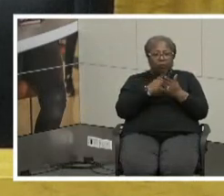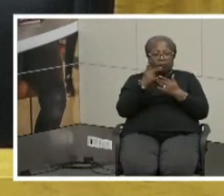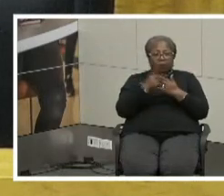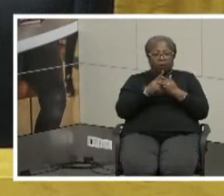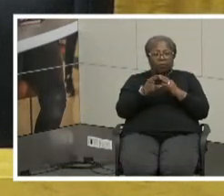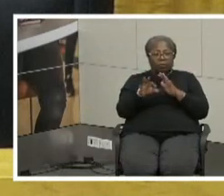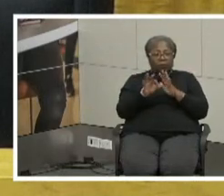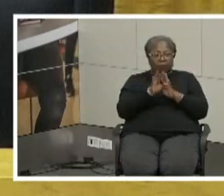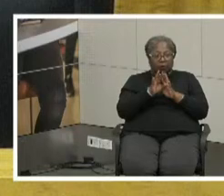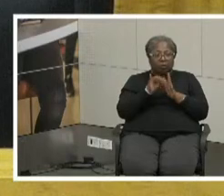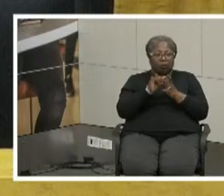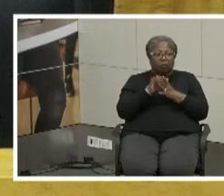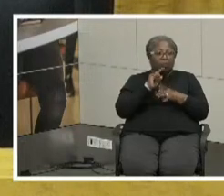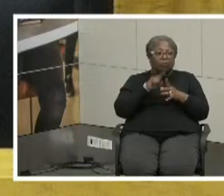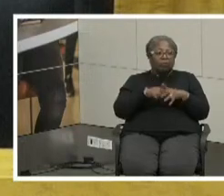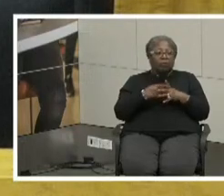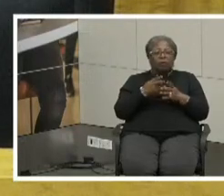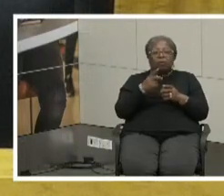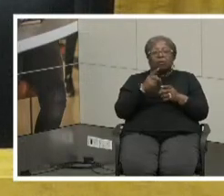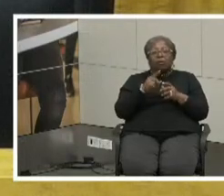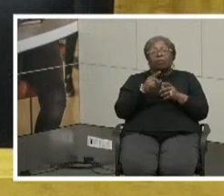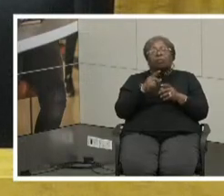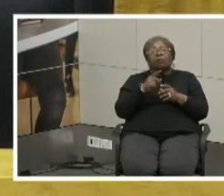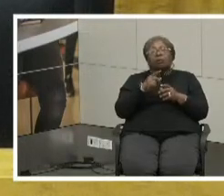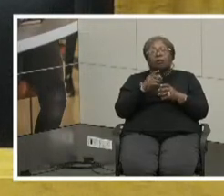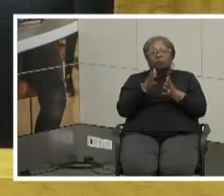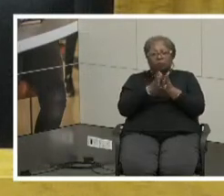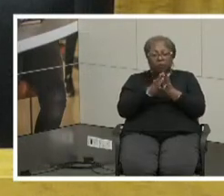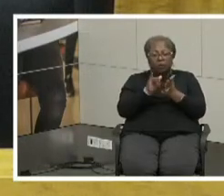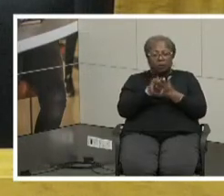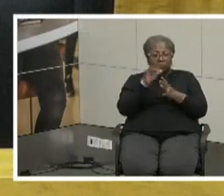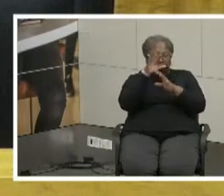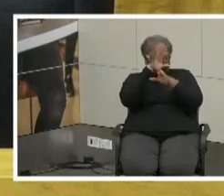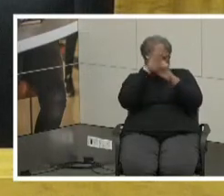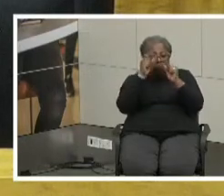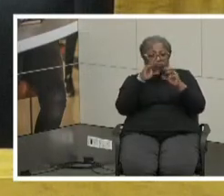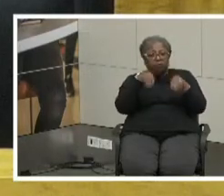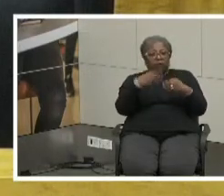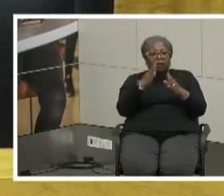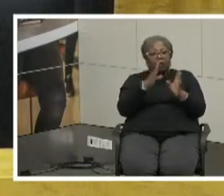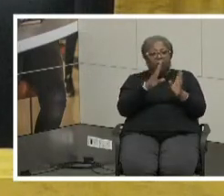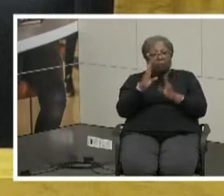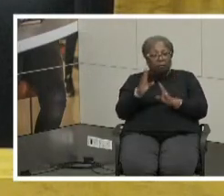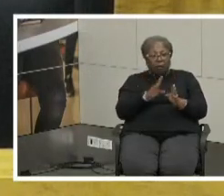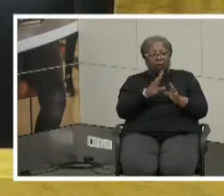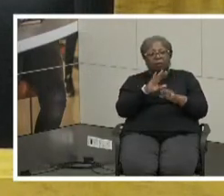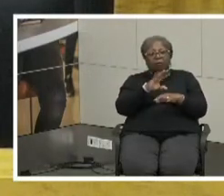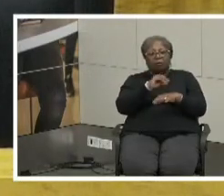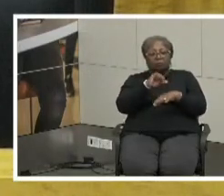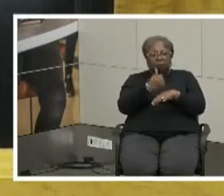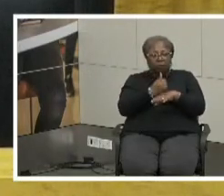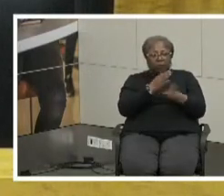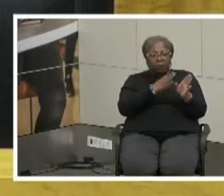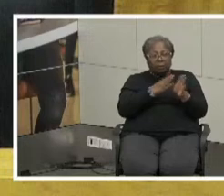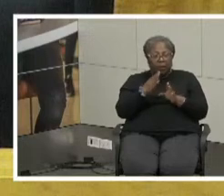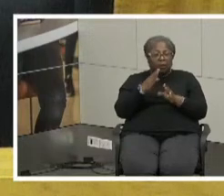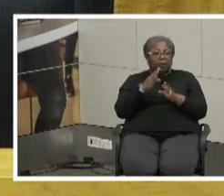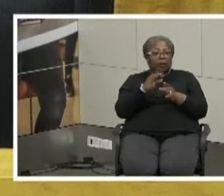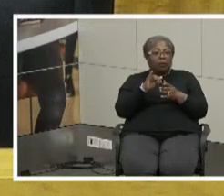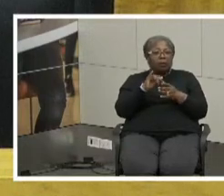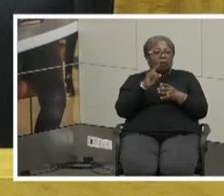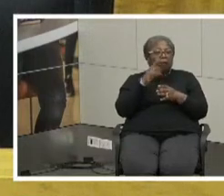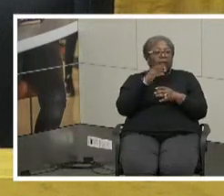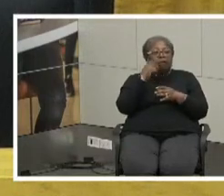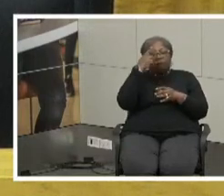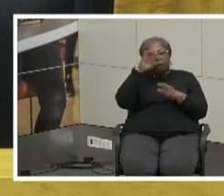designation will be effective immediately and request that the superintendent provide a plan for implementation of the plan for the impacted